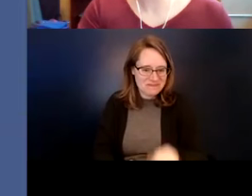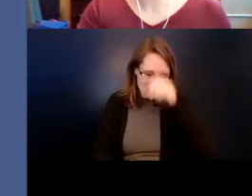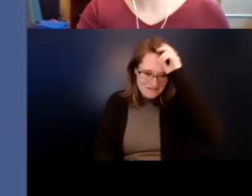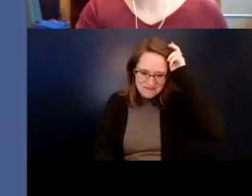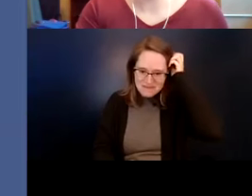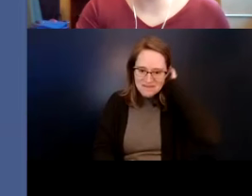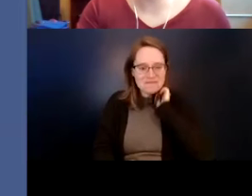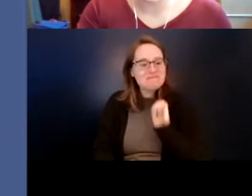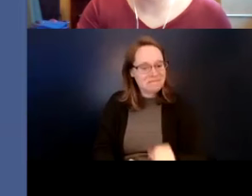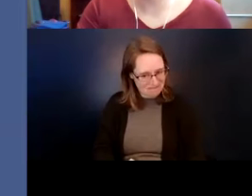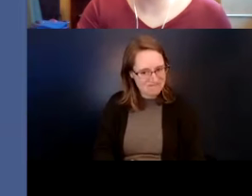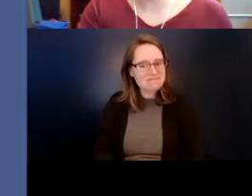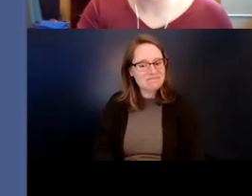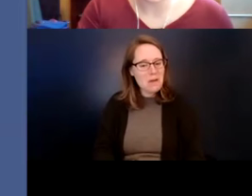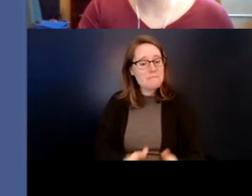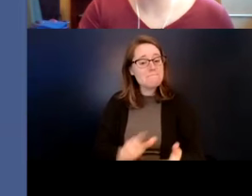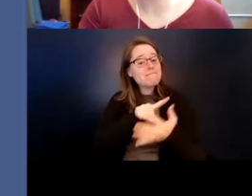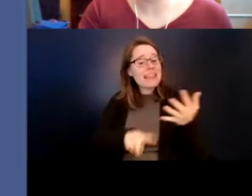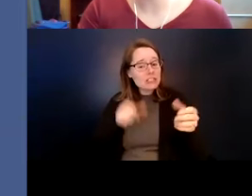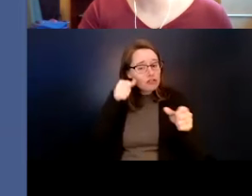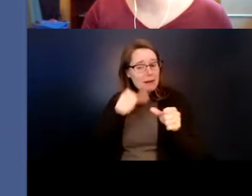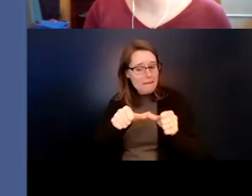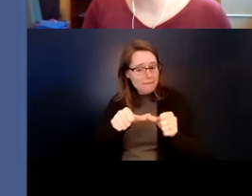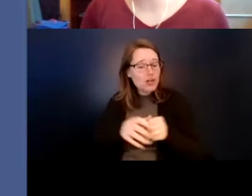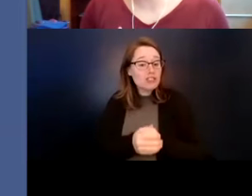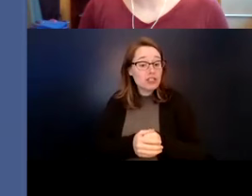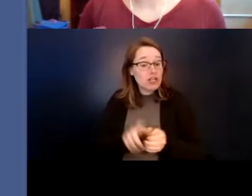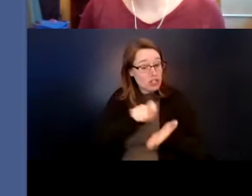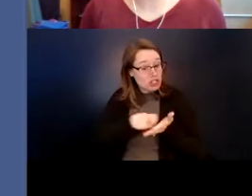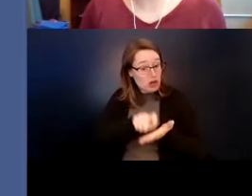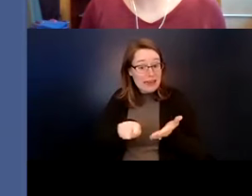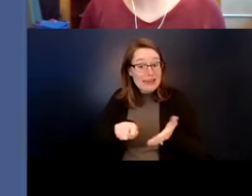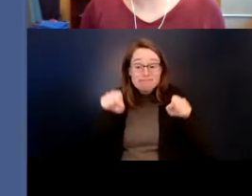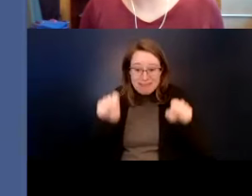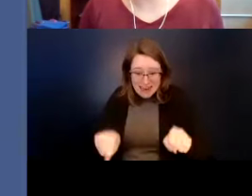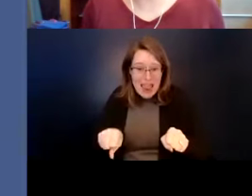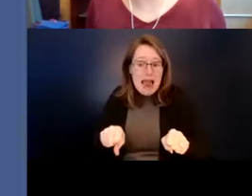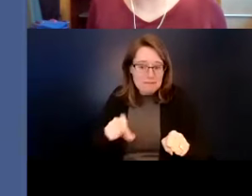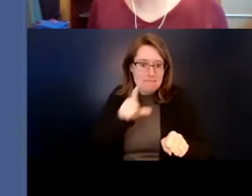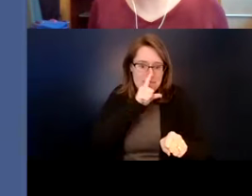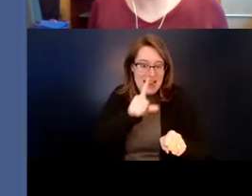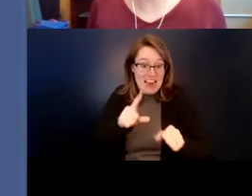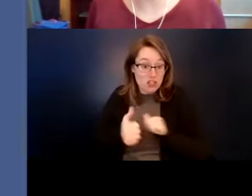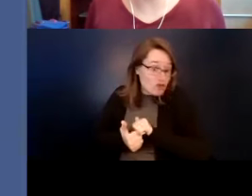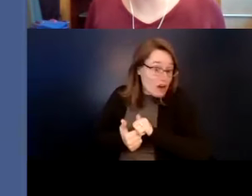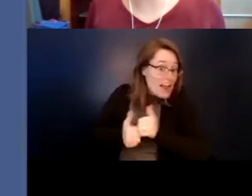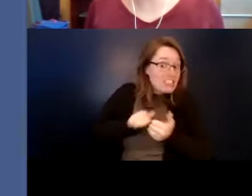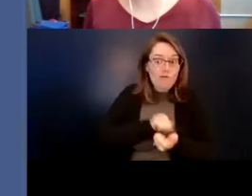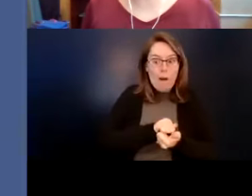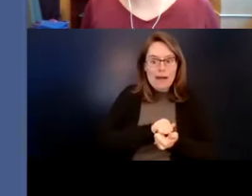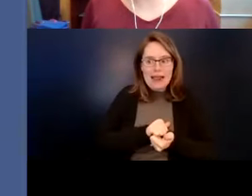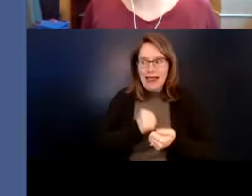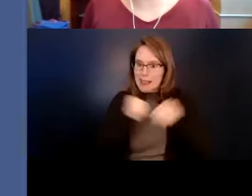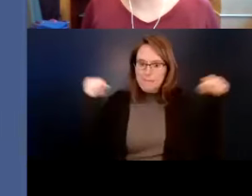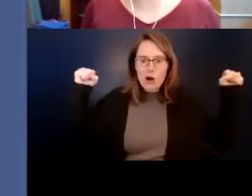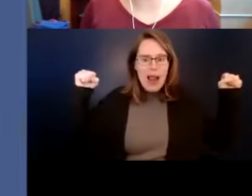All right, some things to keep in mind this evening. Journaling can be really transformative and liberating, and